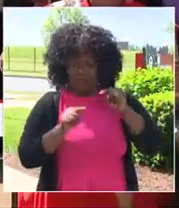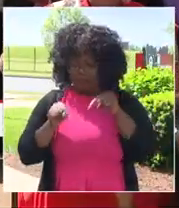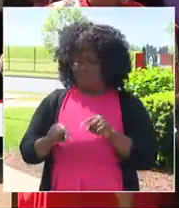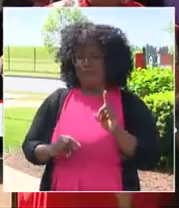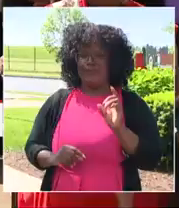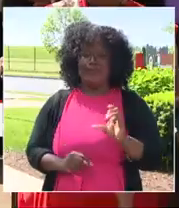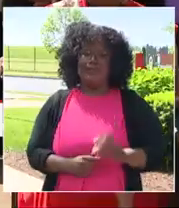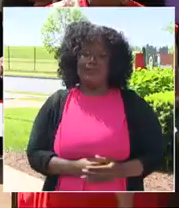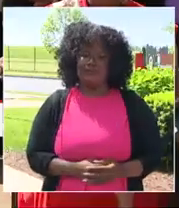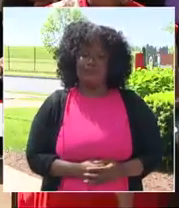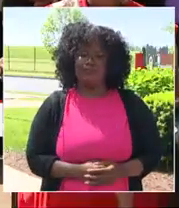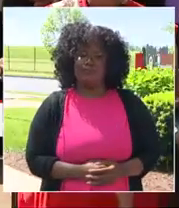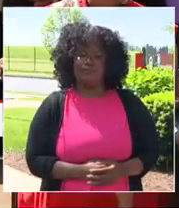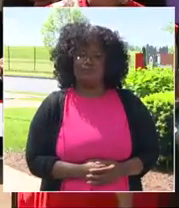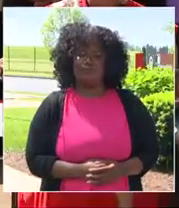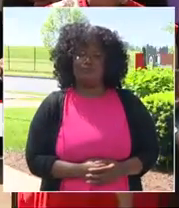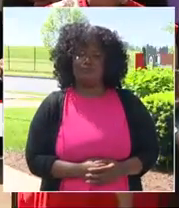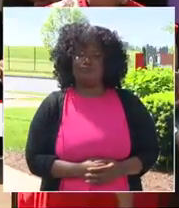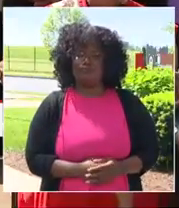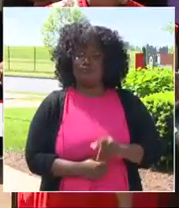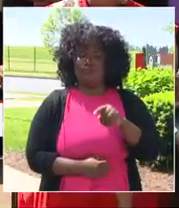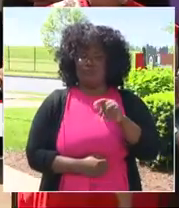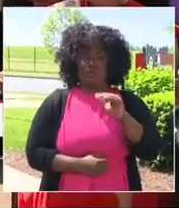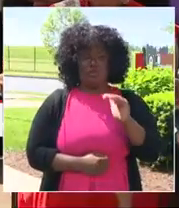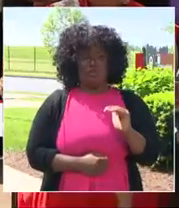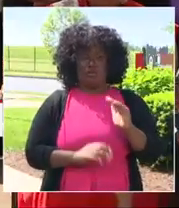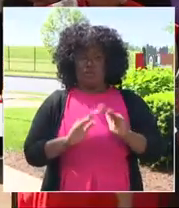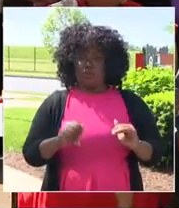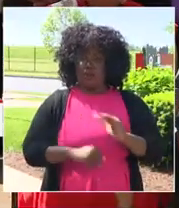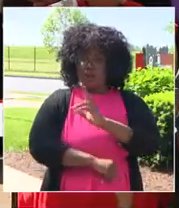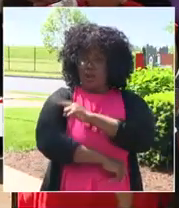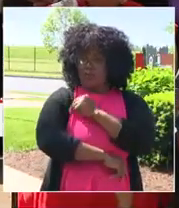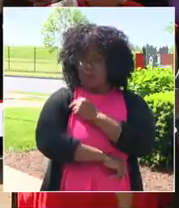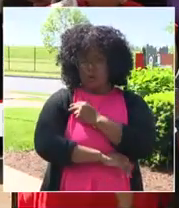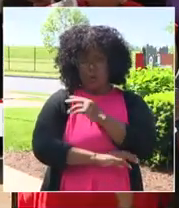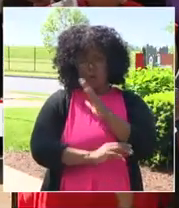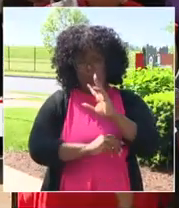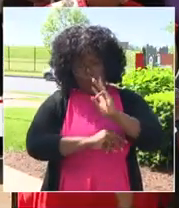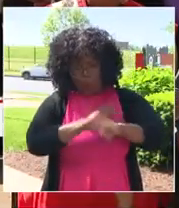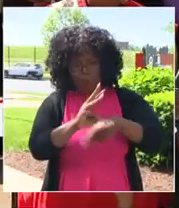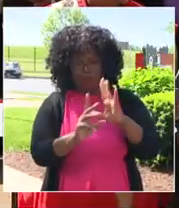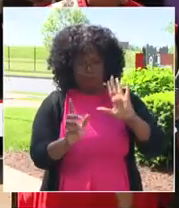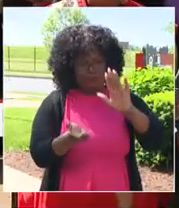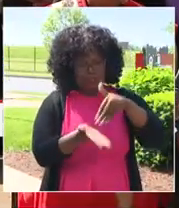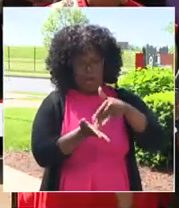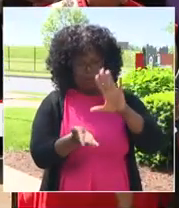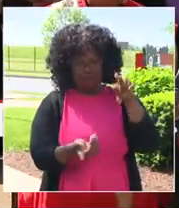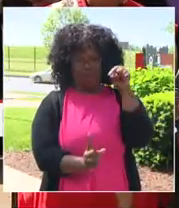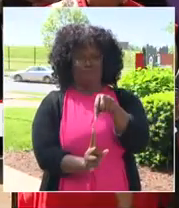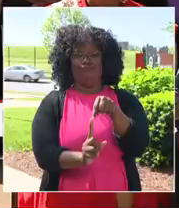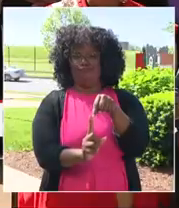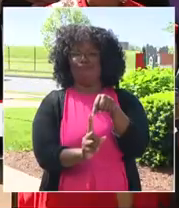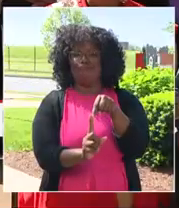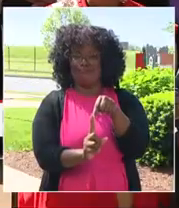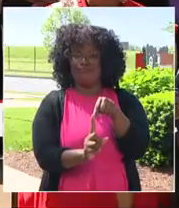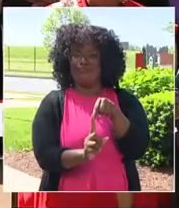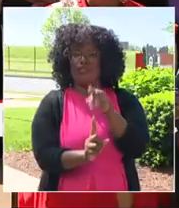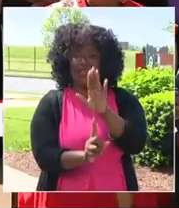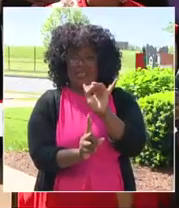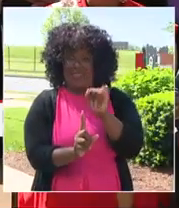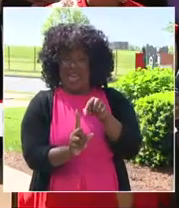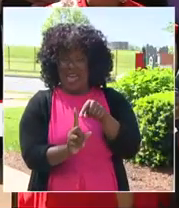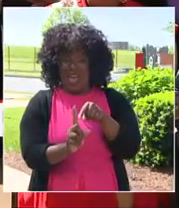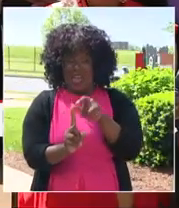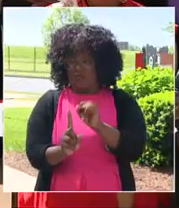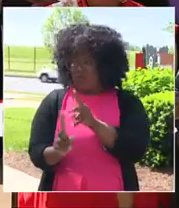a global reach. The results would be devastating and lead to hospital closures,